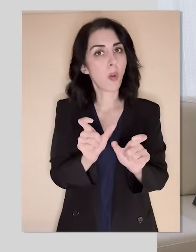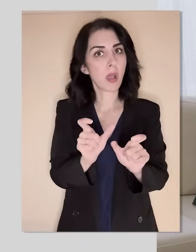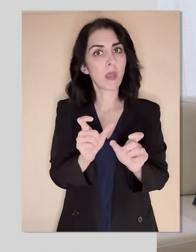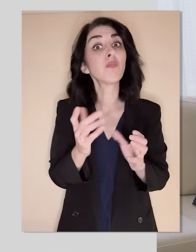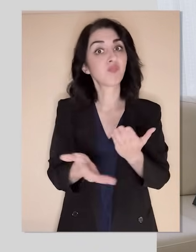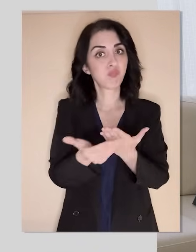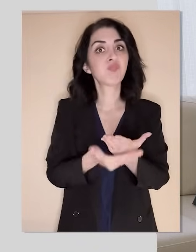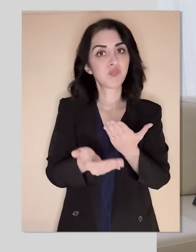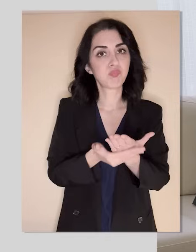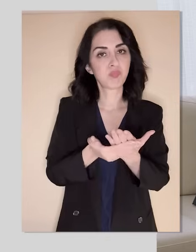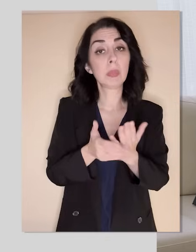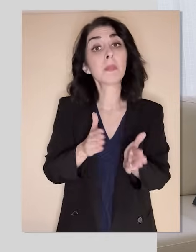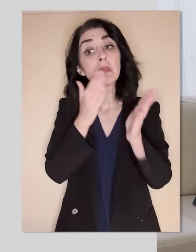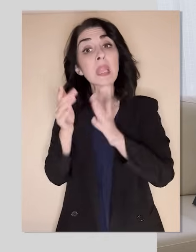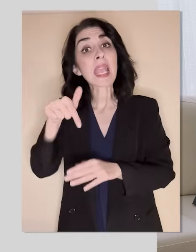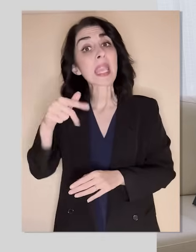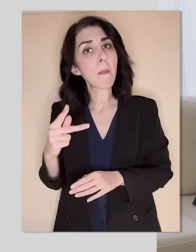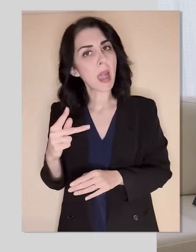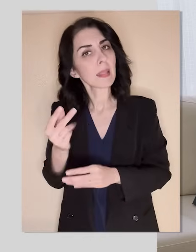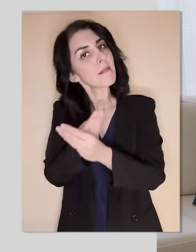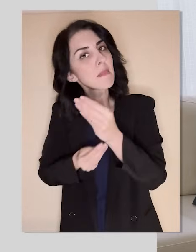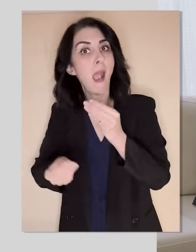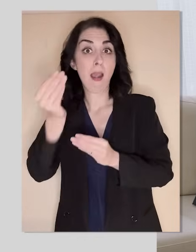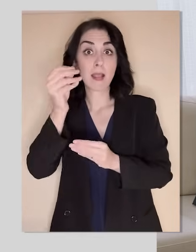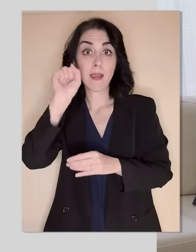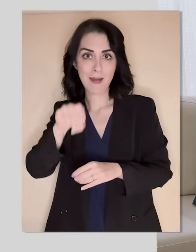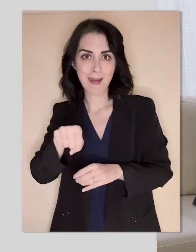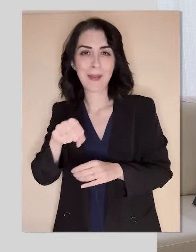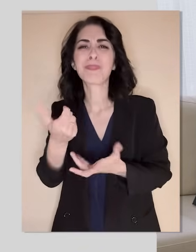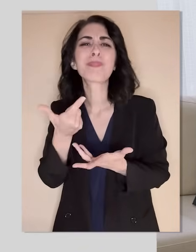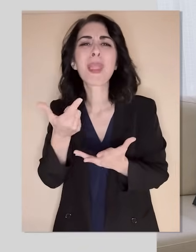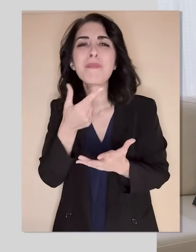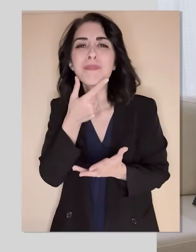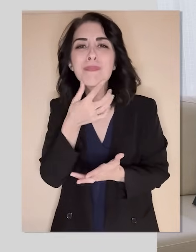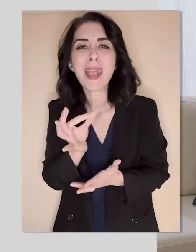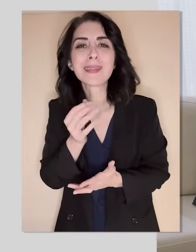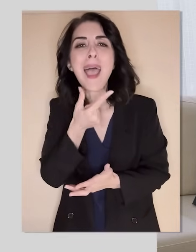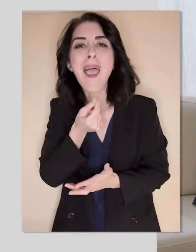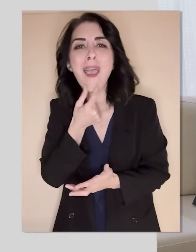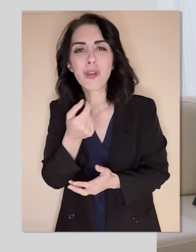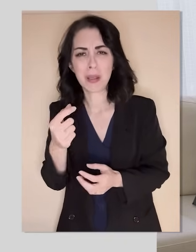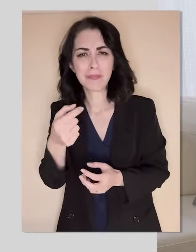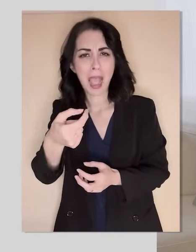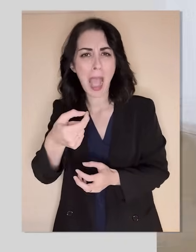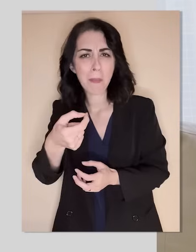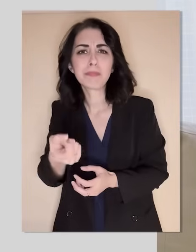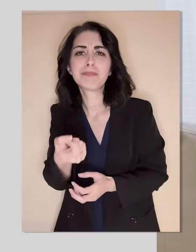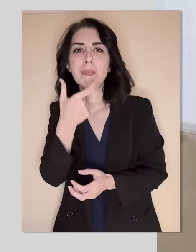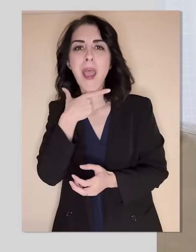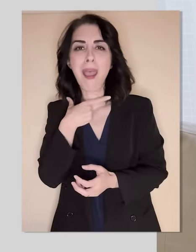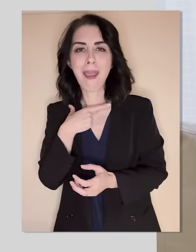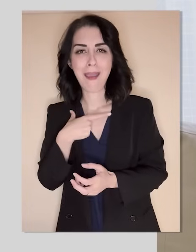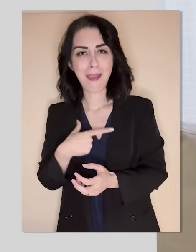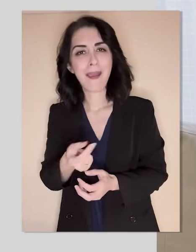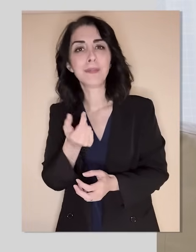in two respects. It's a tablet, so it's easier to take. Some people prefer it. And they prefer it. And there's